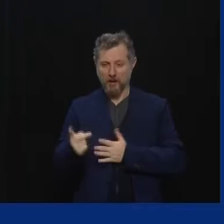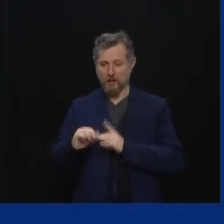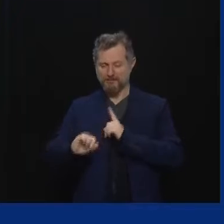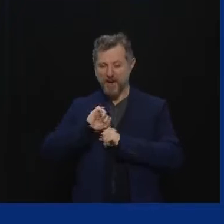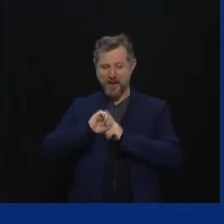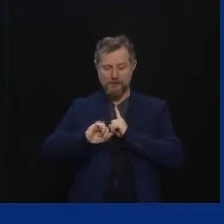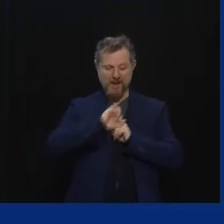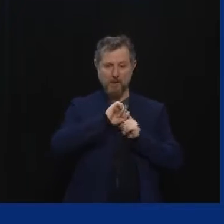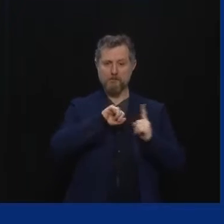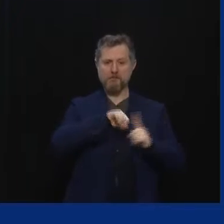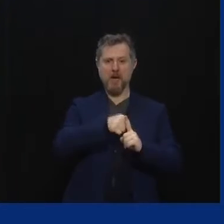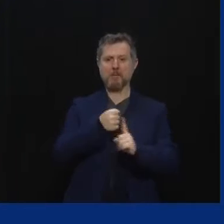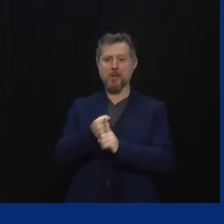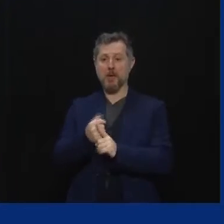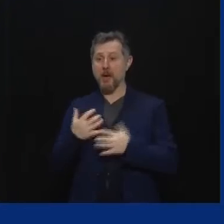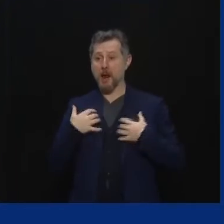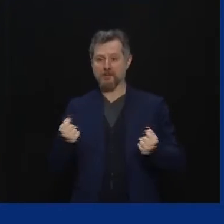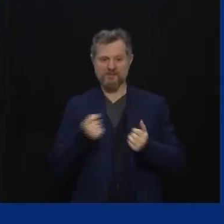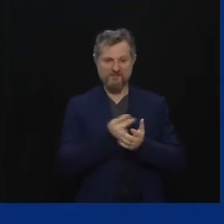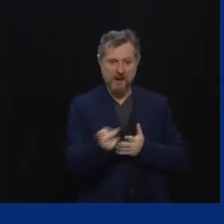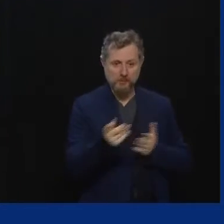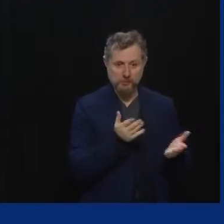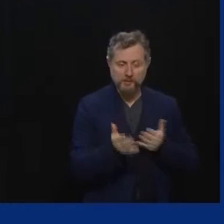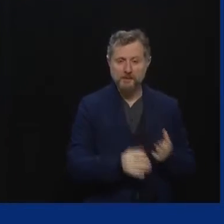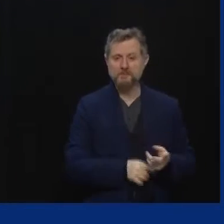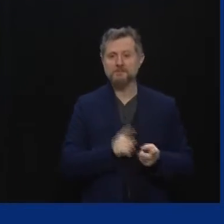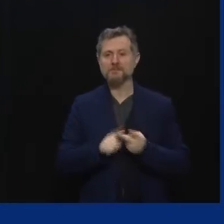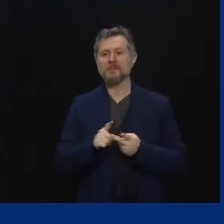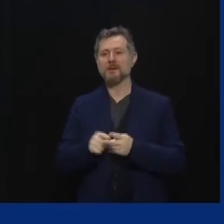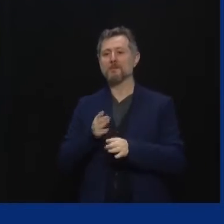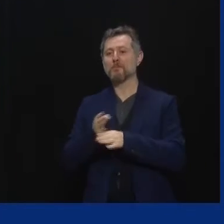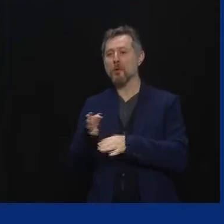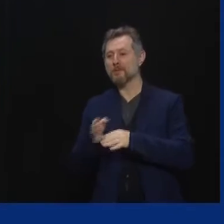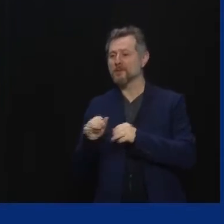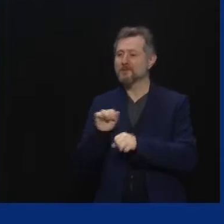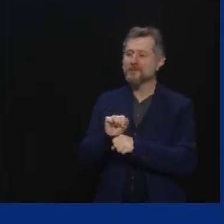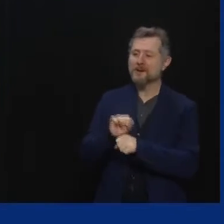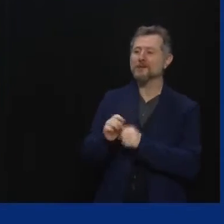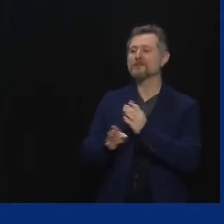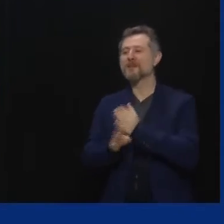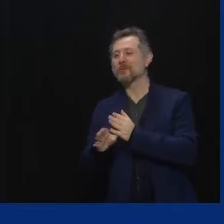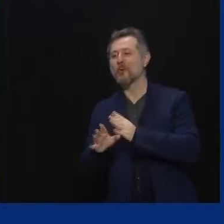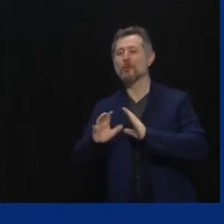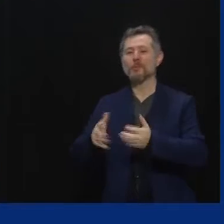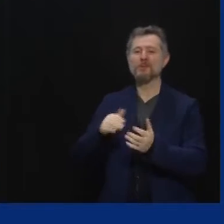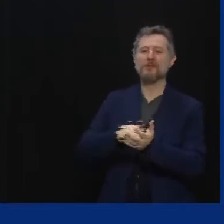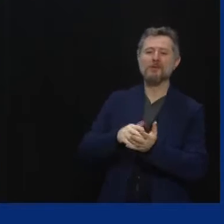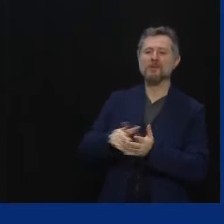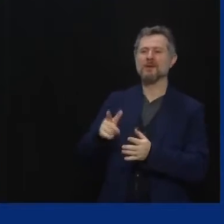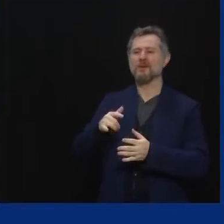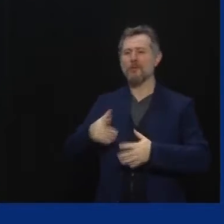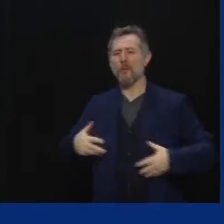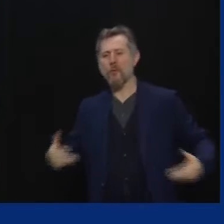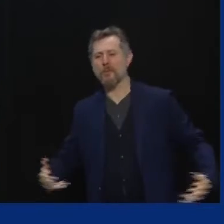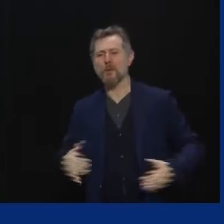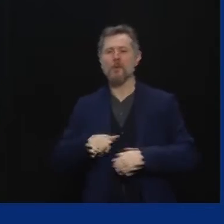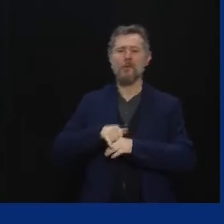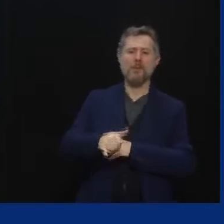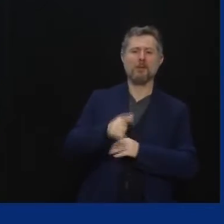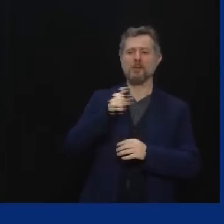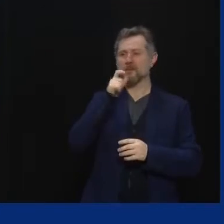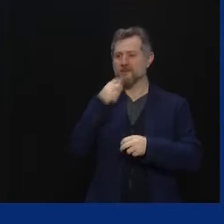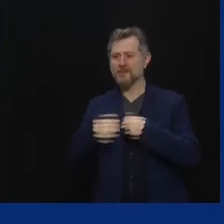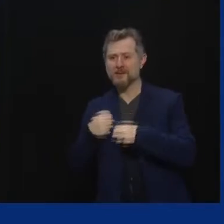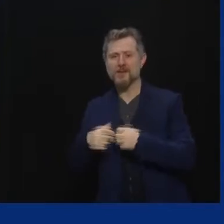and high-quality primary care, in tackling obesity and other chronic conditions. COVID accelerated